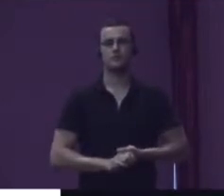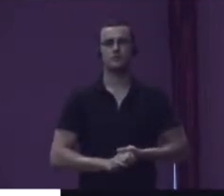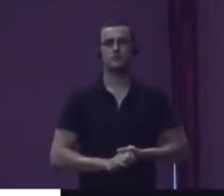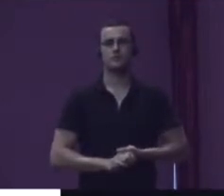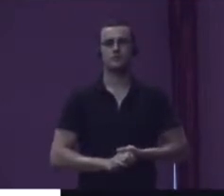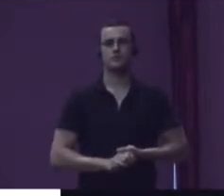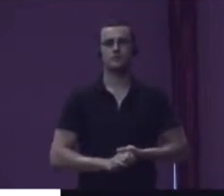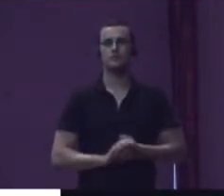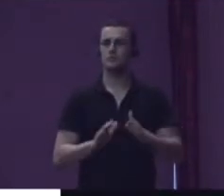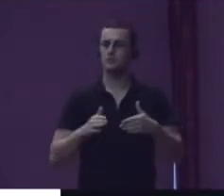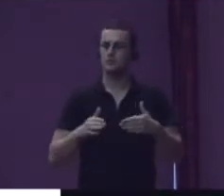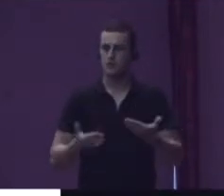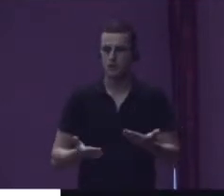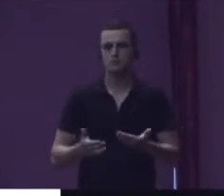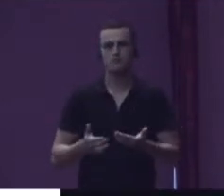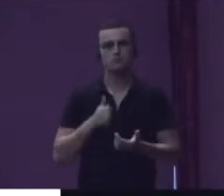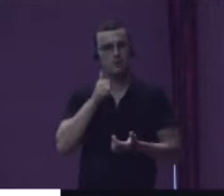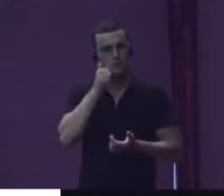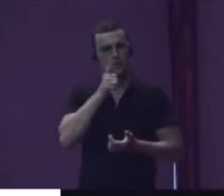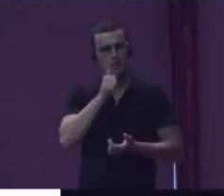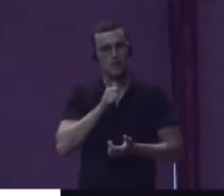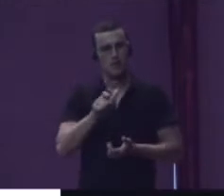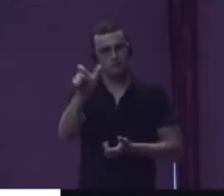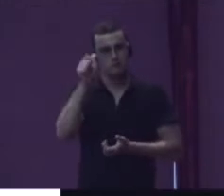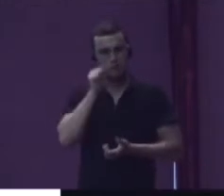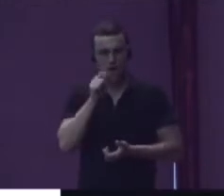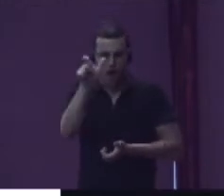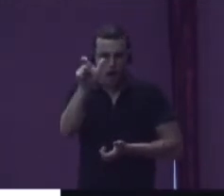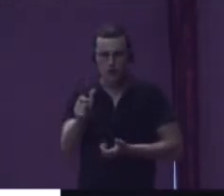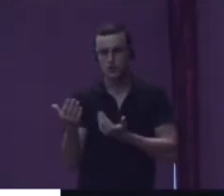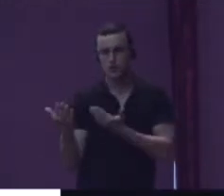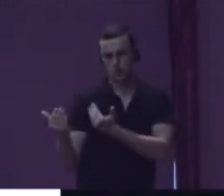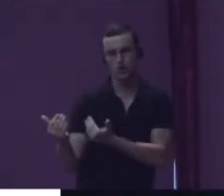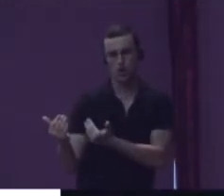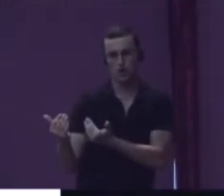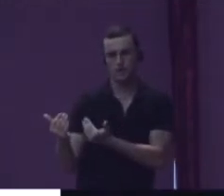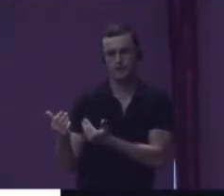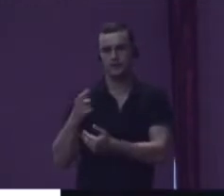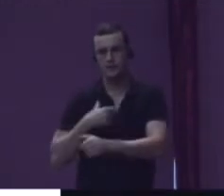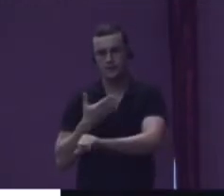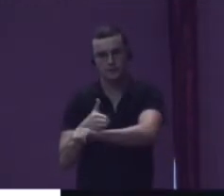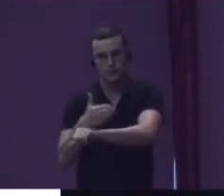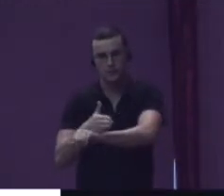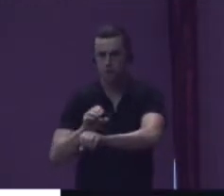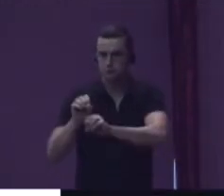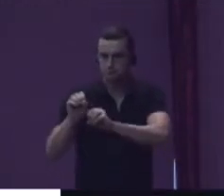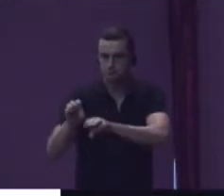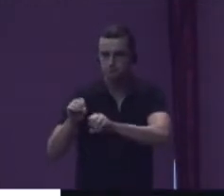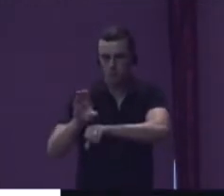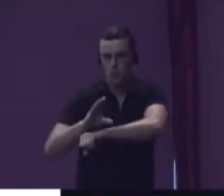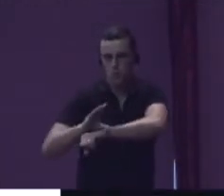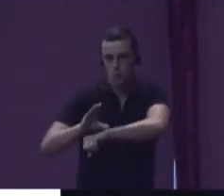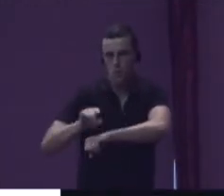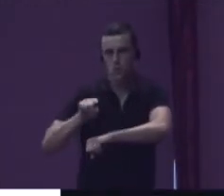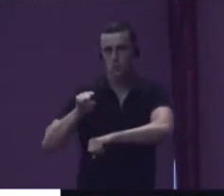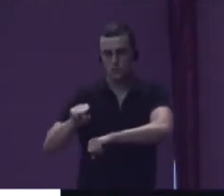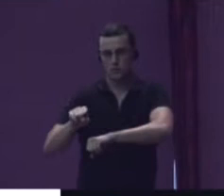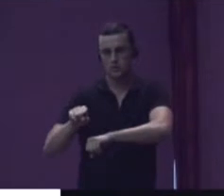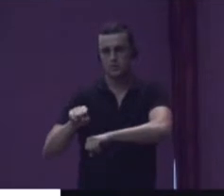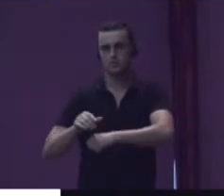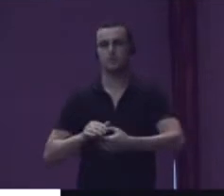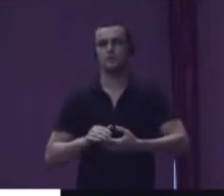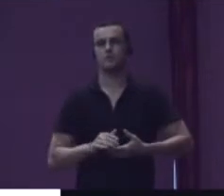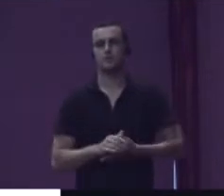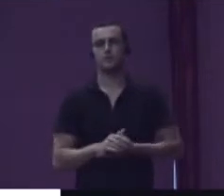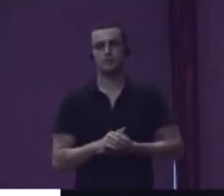medical training. So what WHO means by skilled birth attendants is someone who has